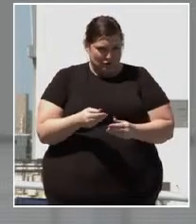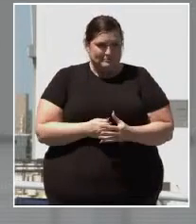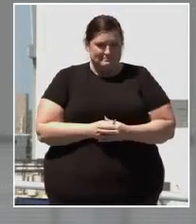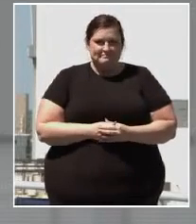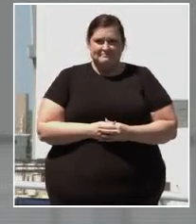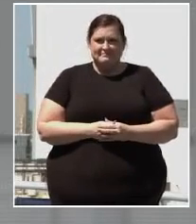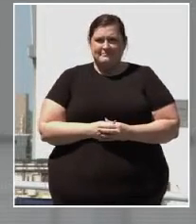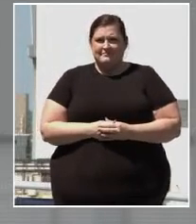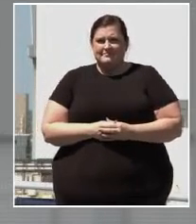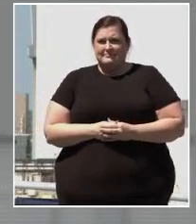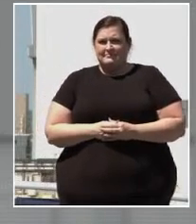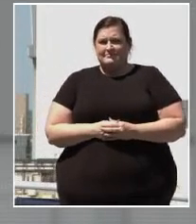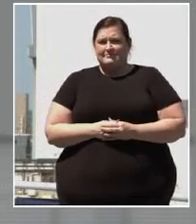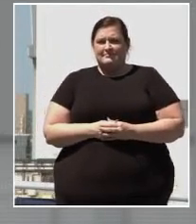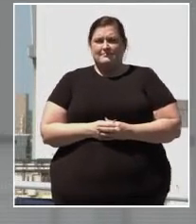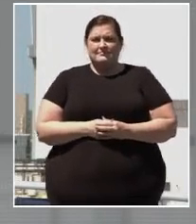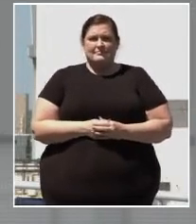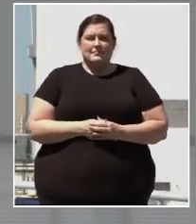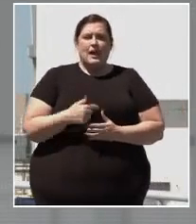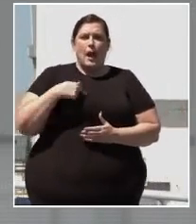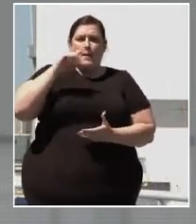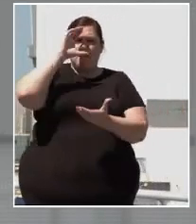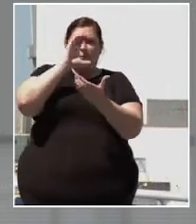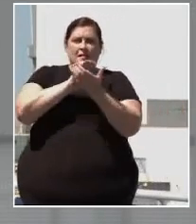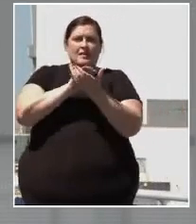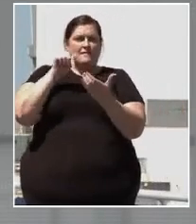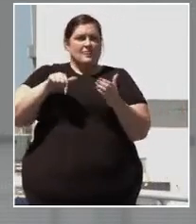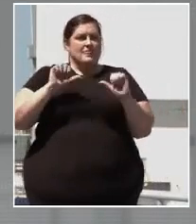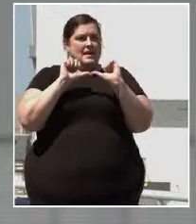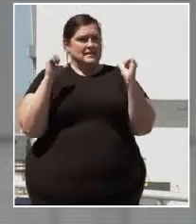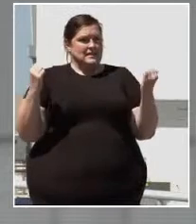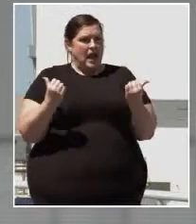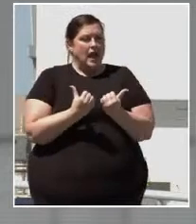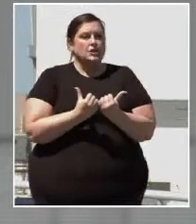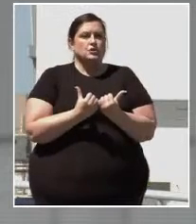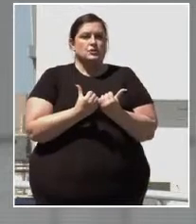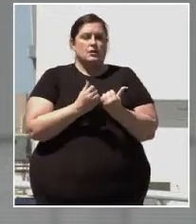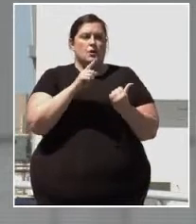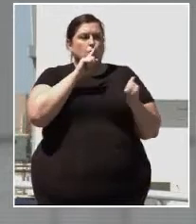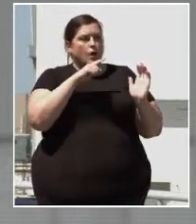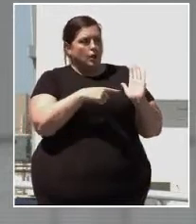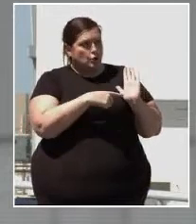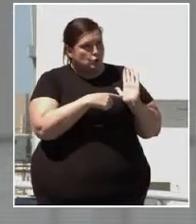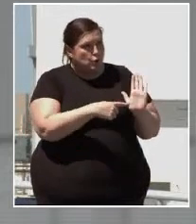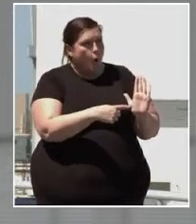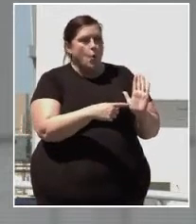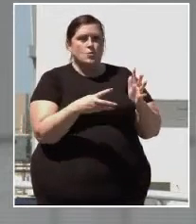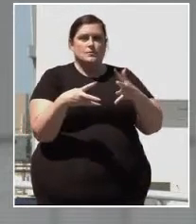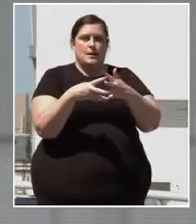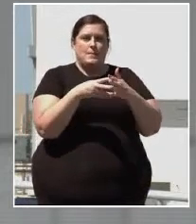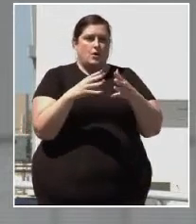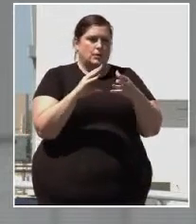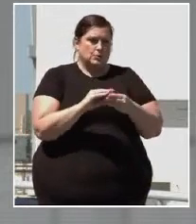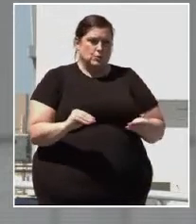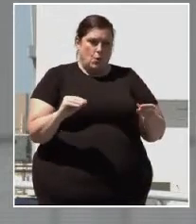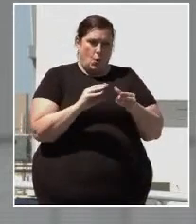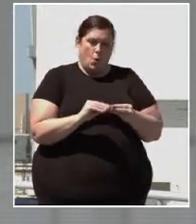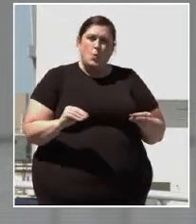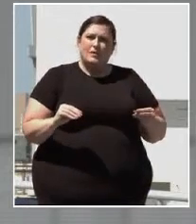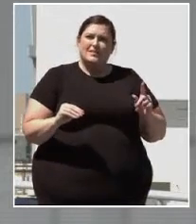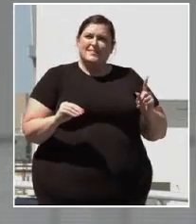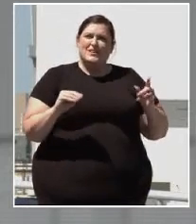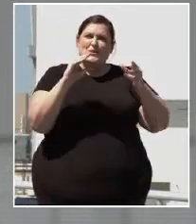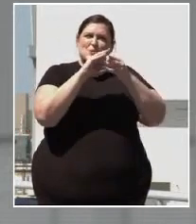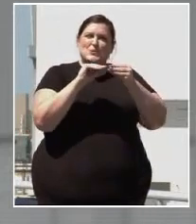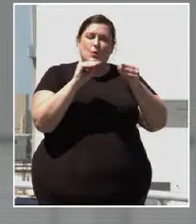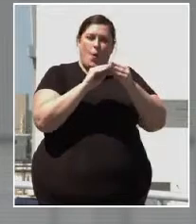generation and I believe that this agency personifies the American story it's a story that is